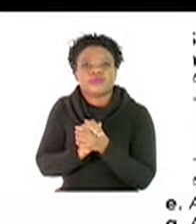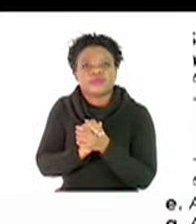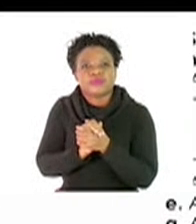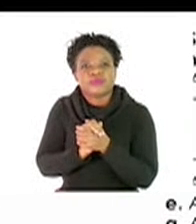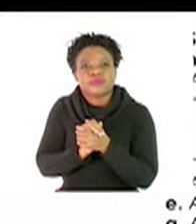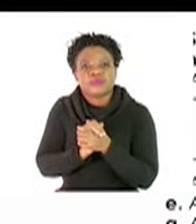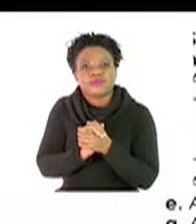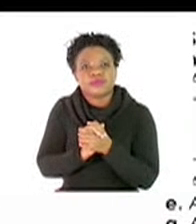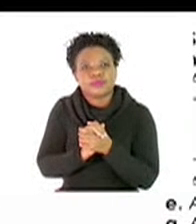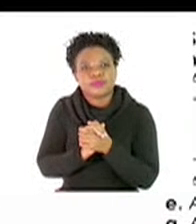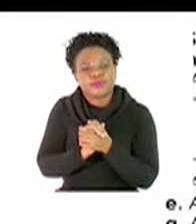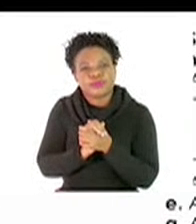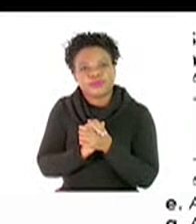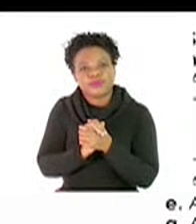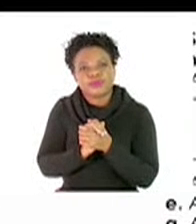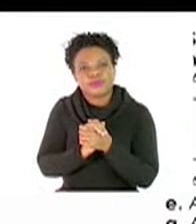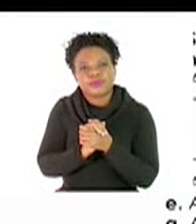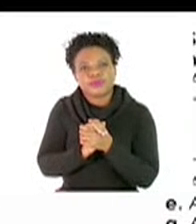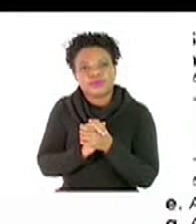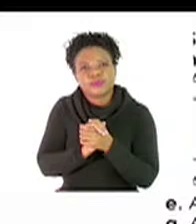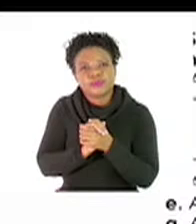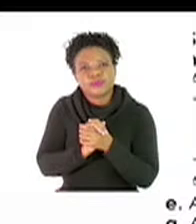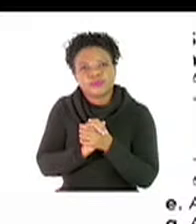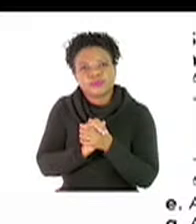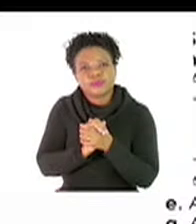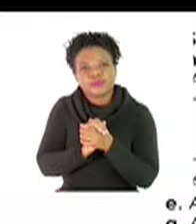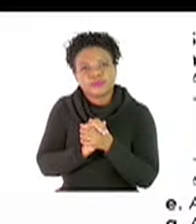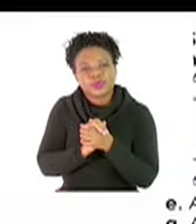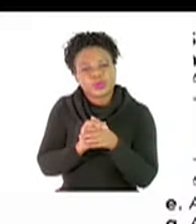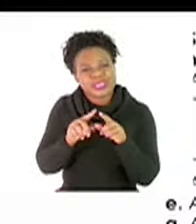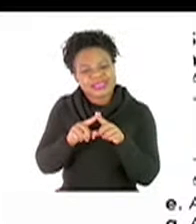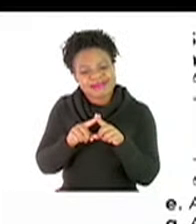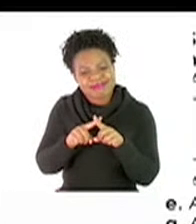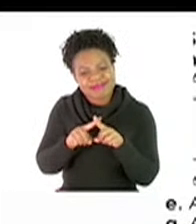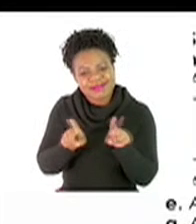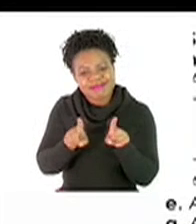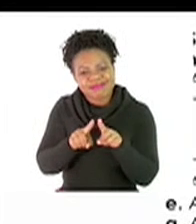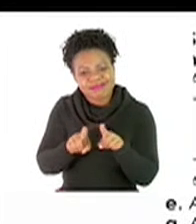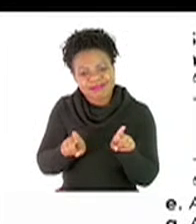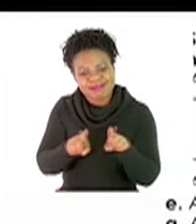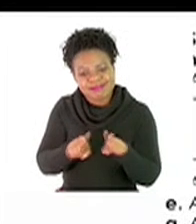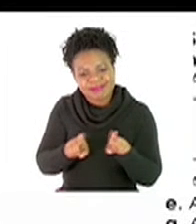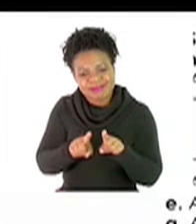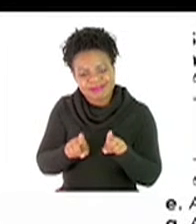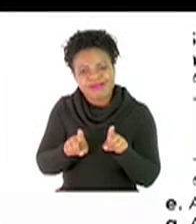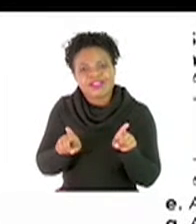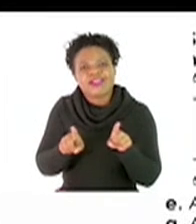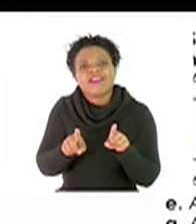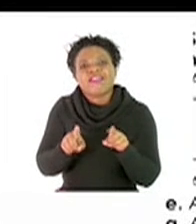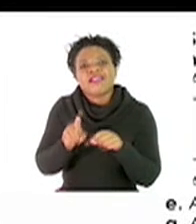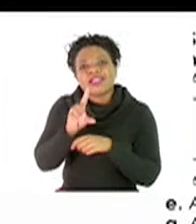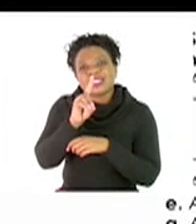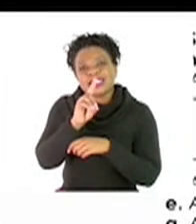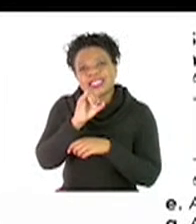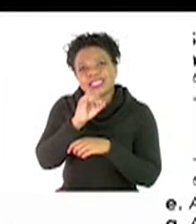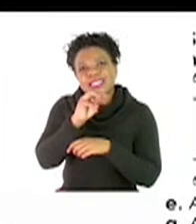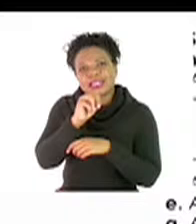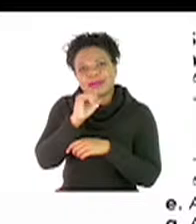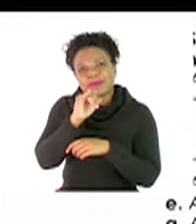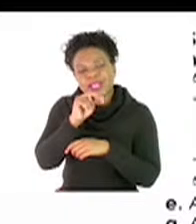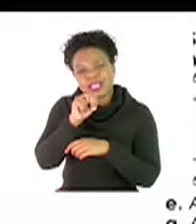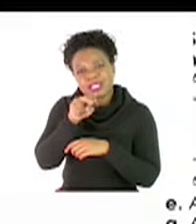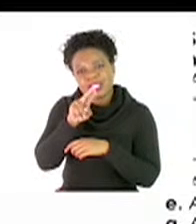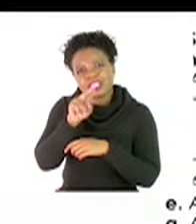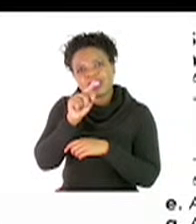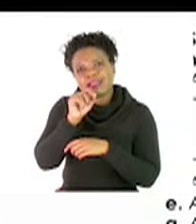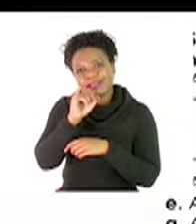cub, foal, rivulet, and gosling. Now, what you simply need to do